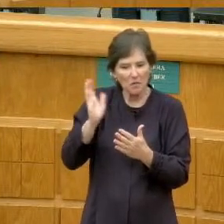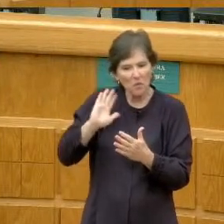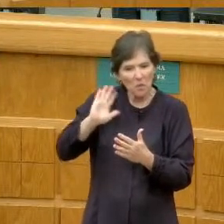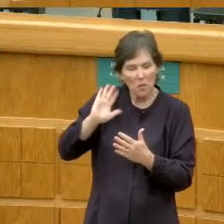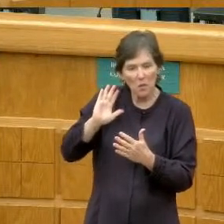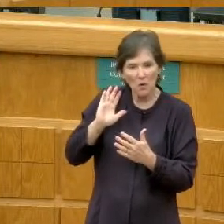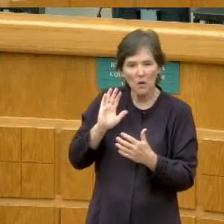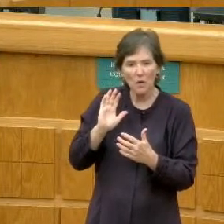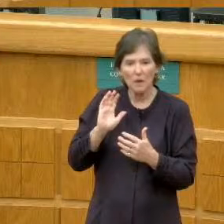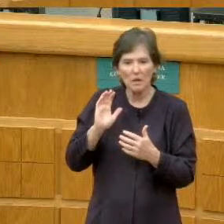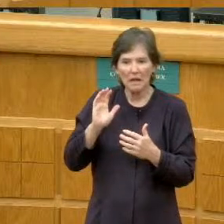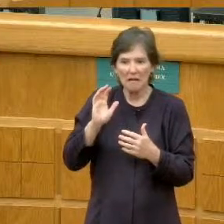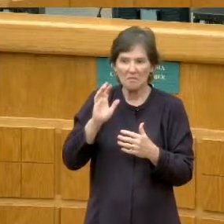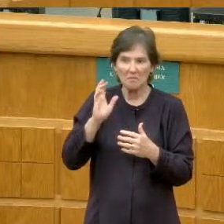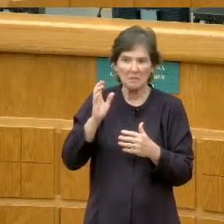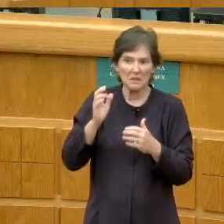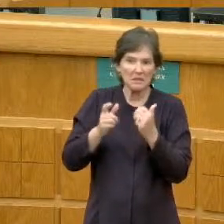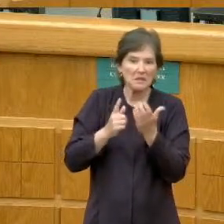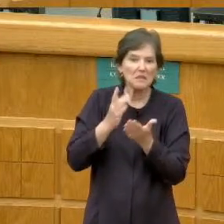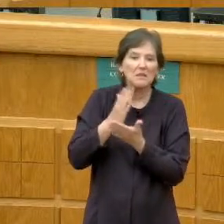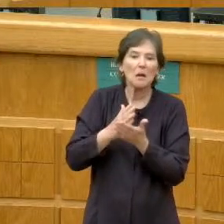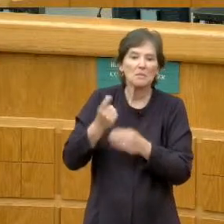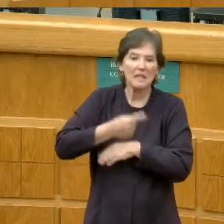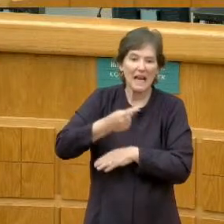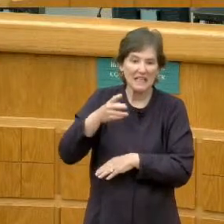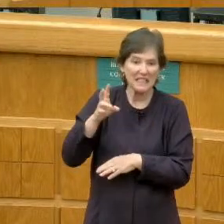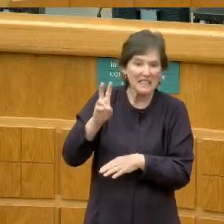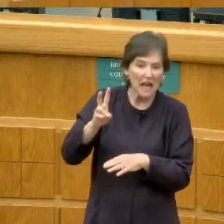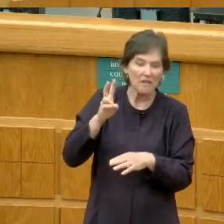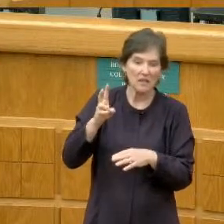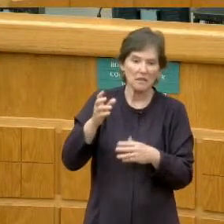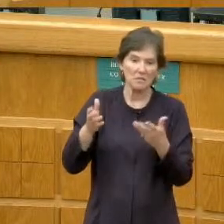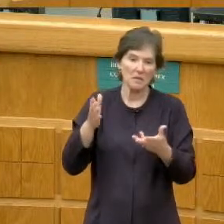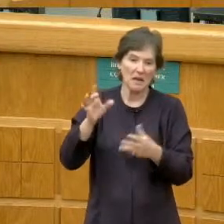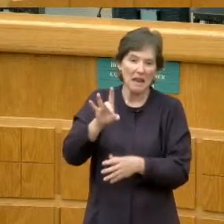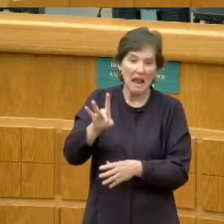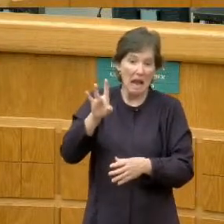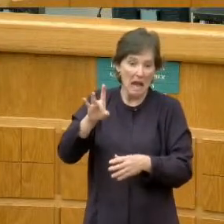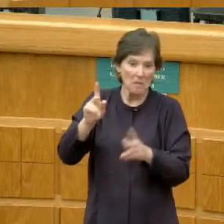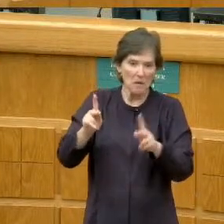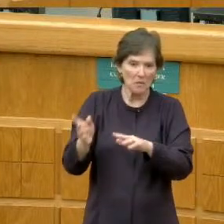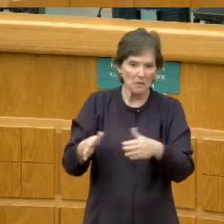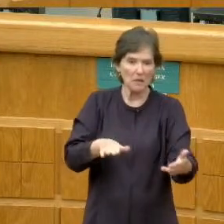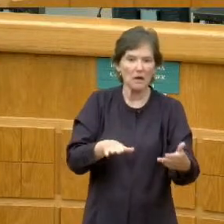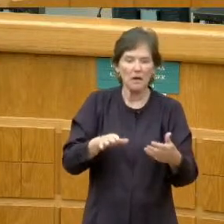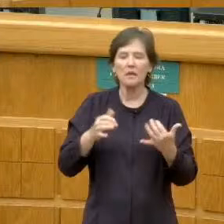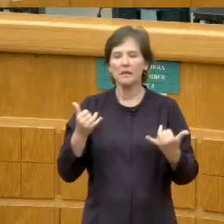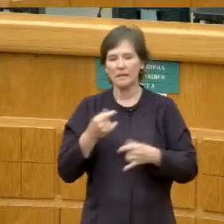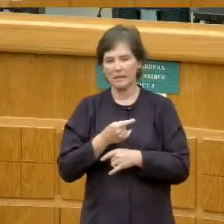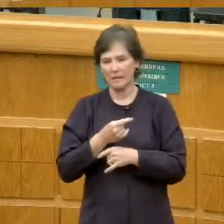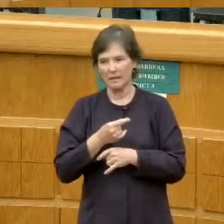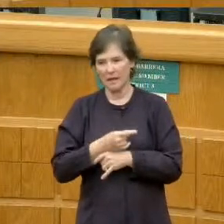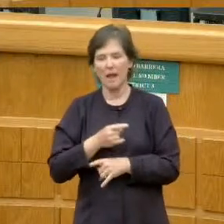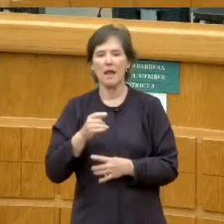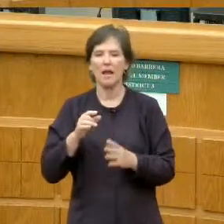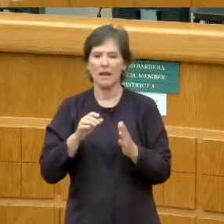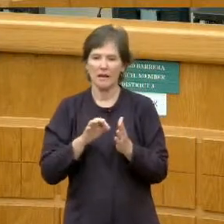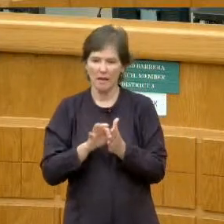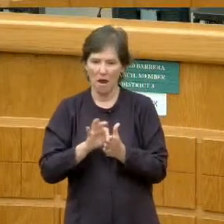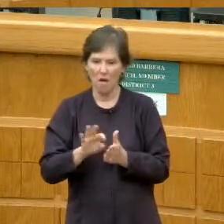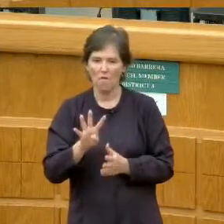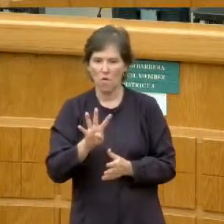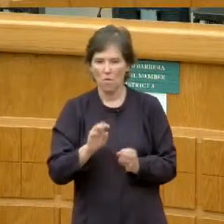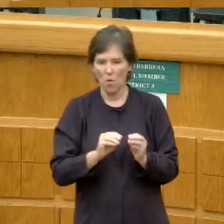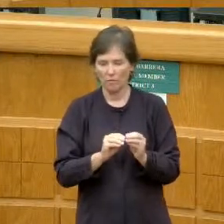the lower numbers we've seen in some time in terms of number of new deaths. And then this final graph shows